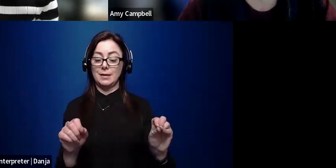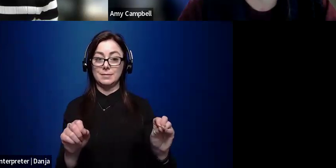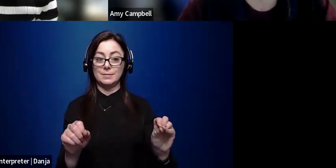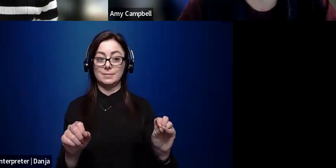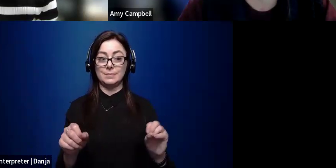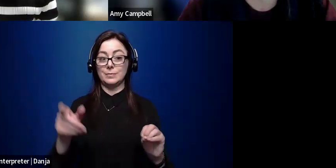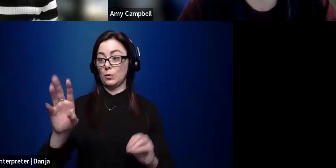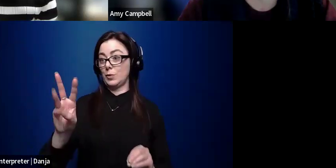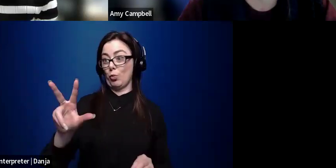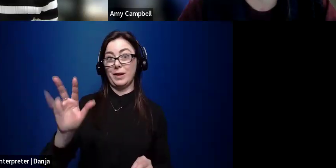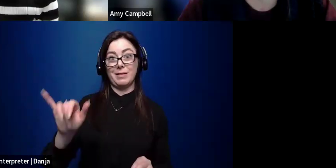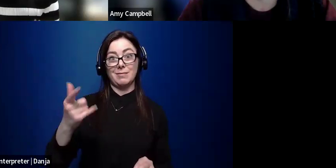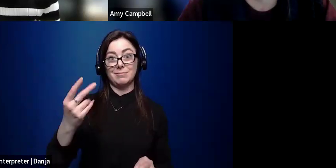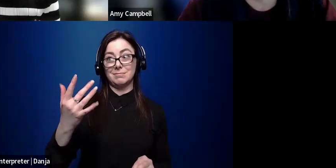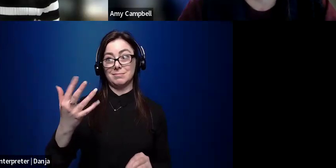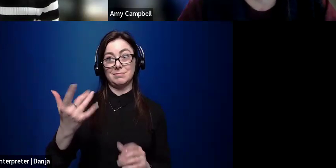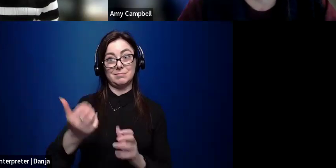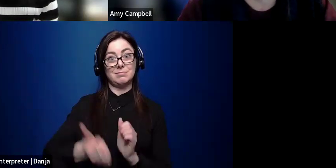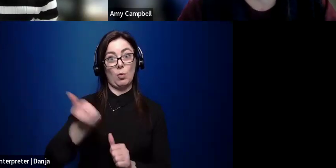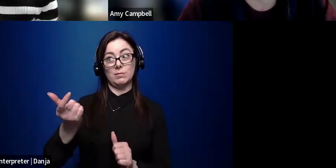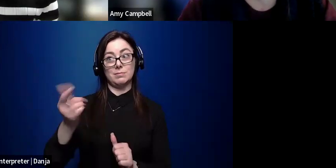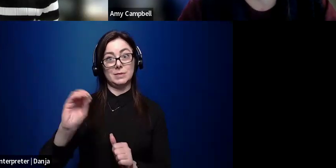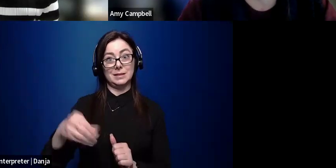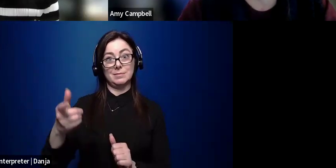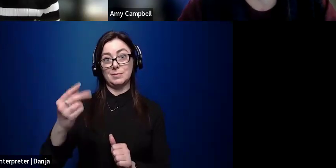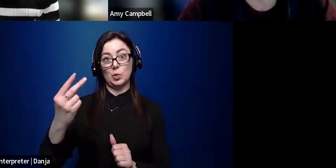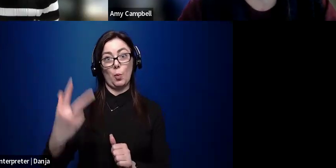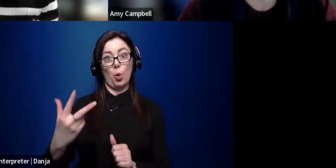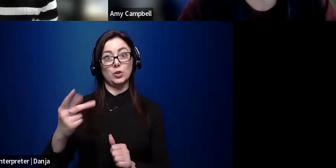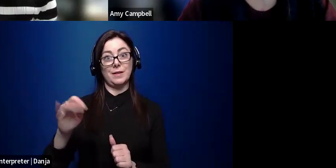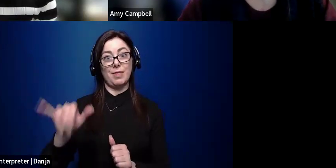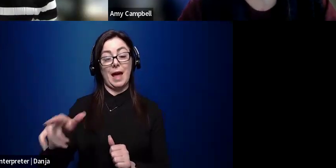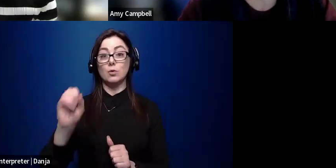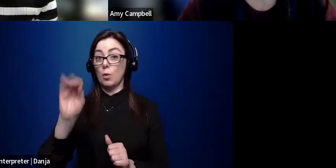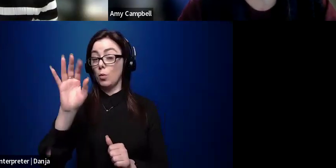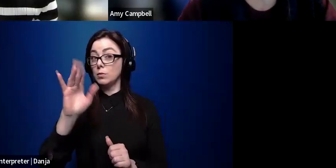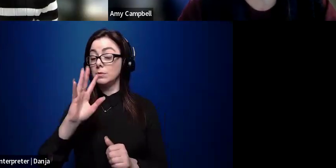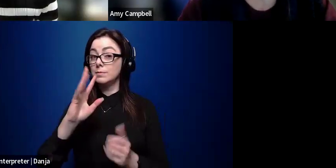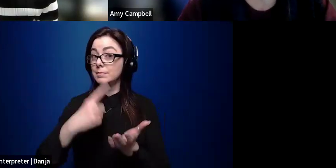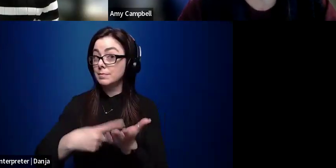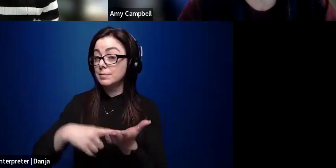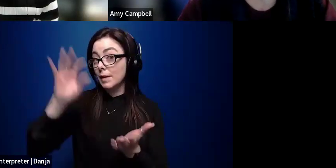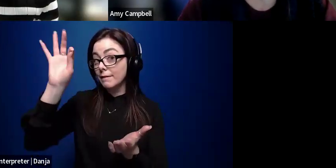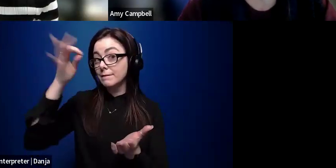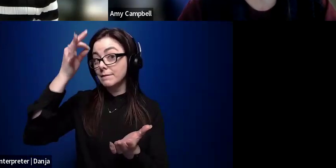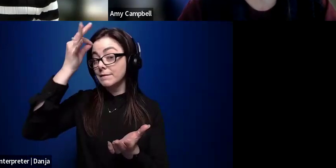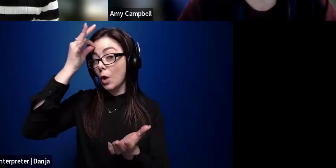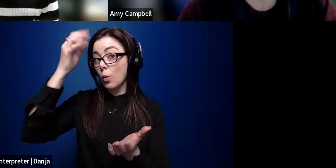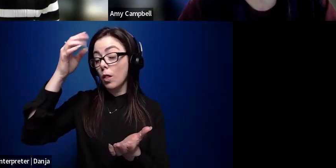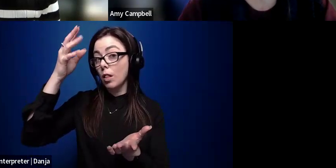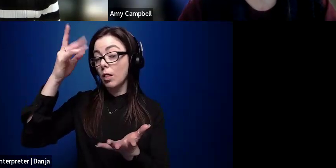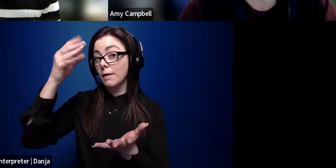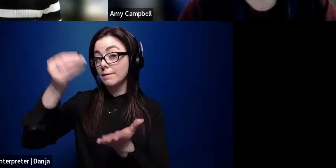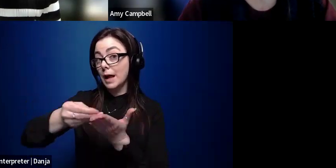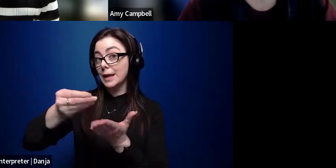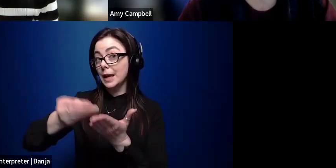2/3. And so when we start talking about federal funding cuts that have been discussed, that starts